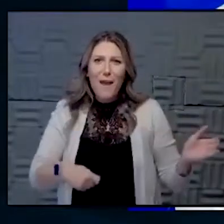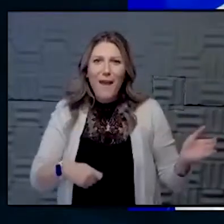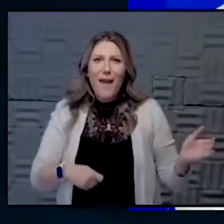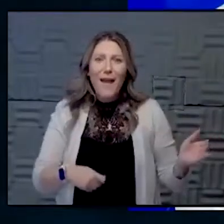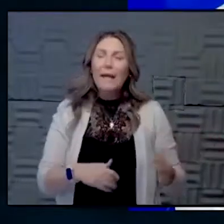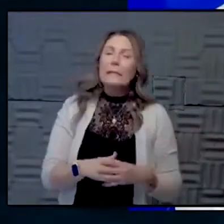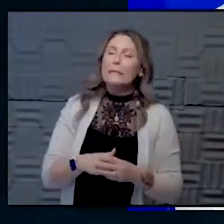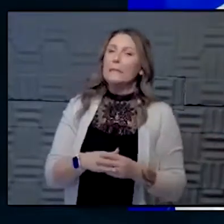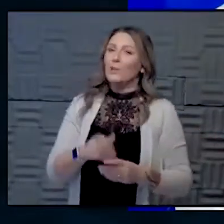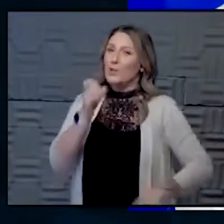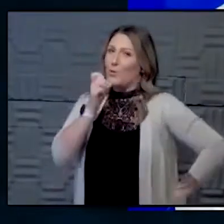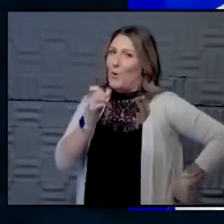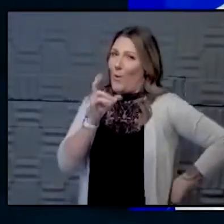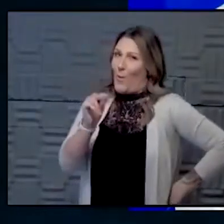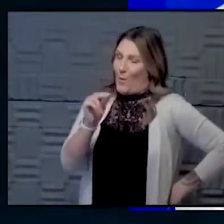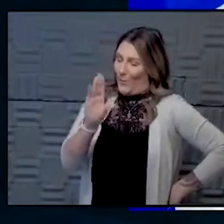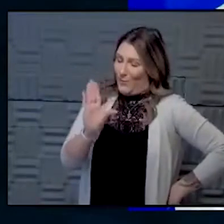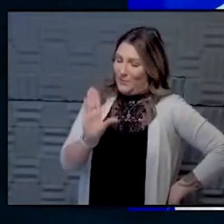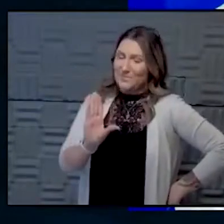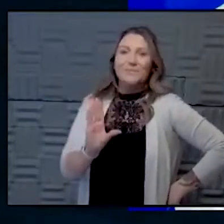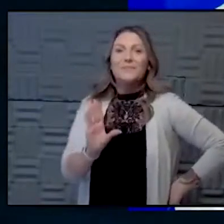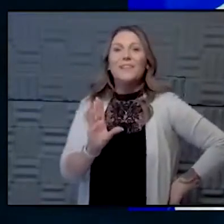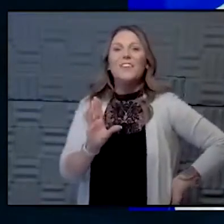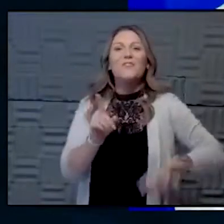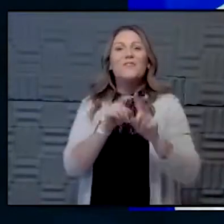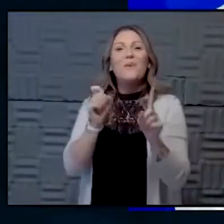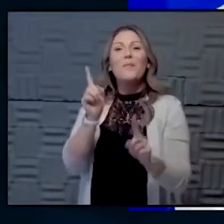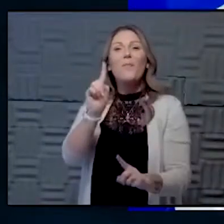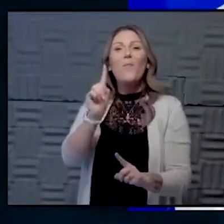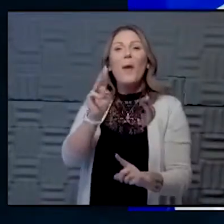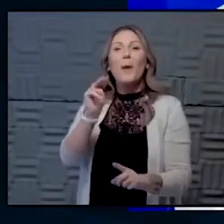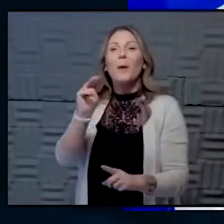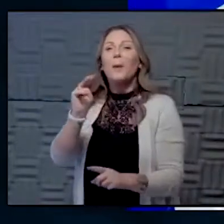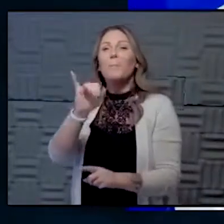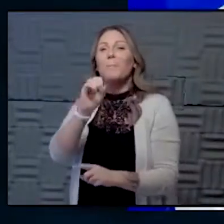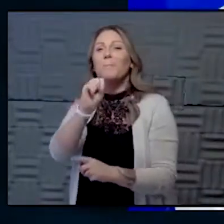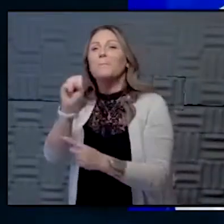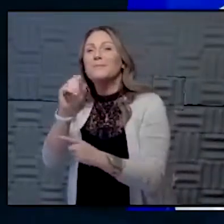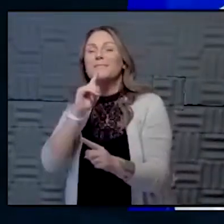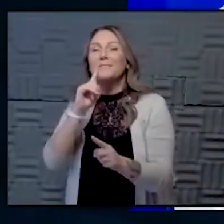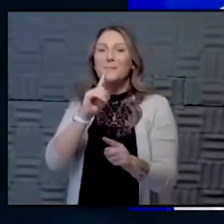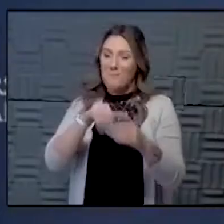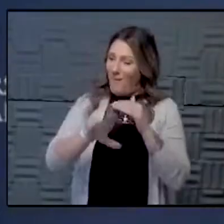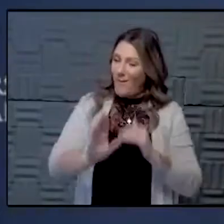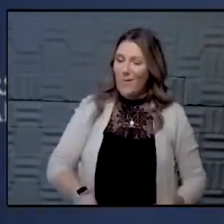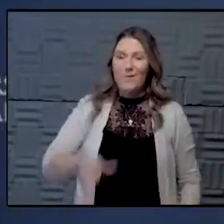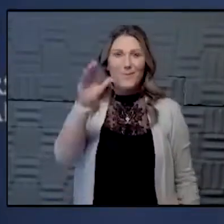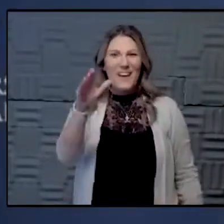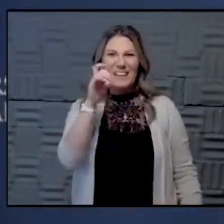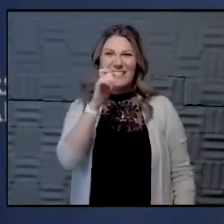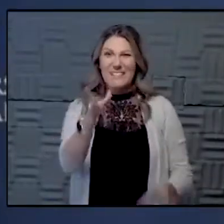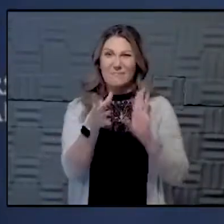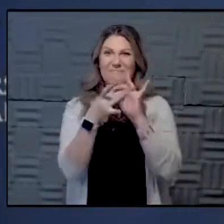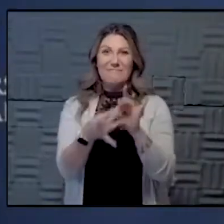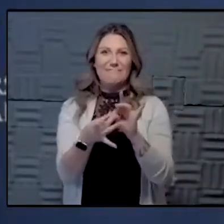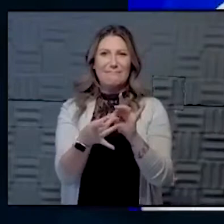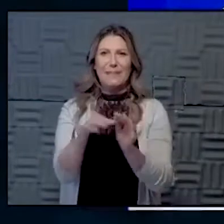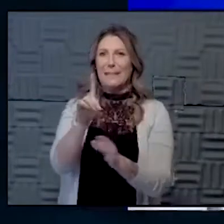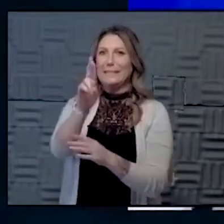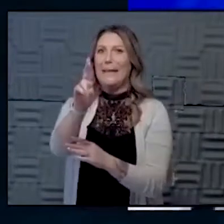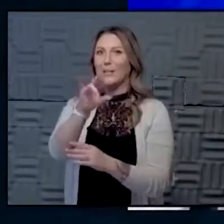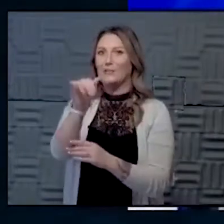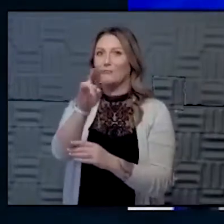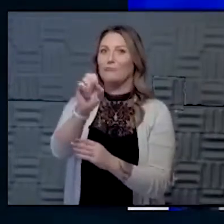I was not. No, I'm from Mississippi, born and raised, so I don't have any ties to the Dr. Jones band. Okay.